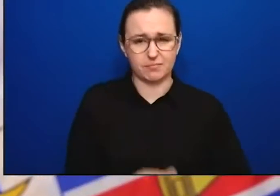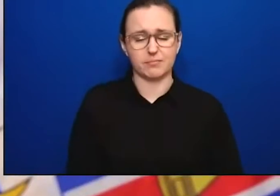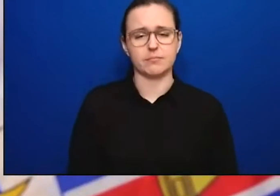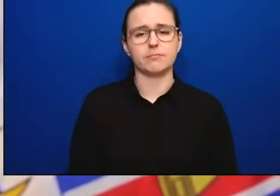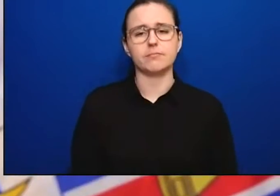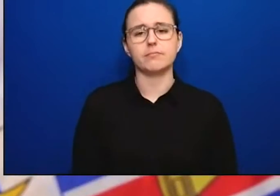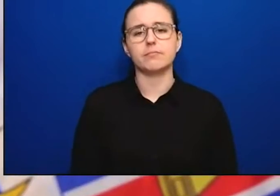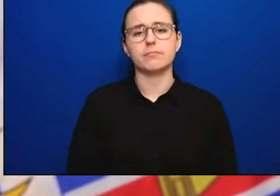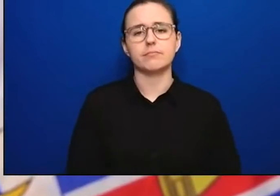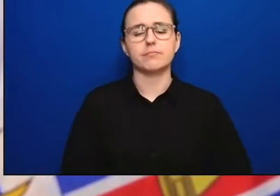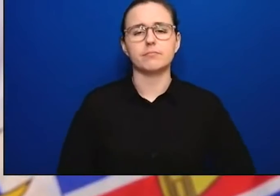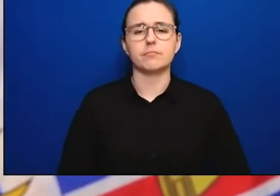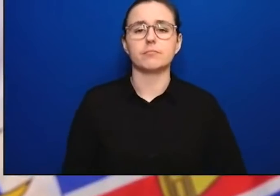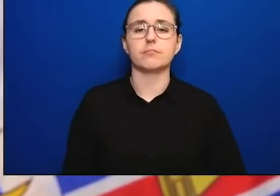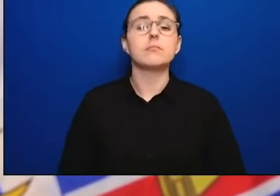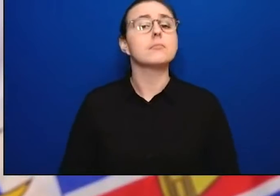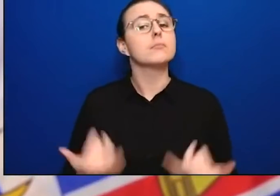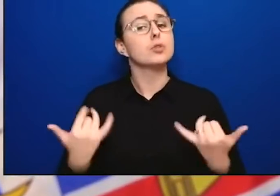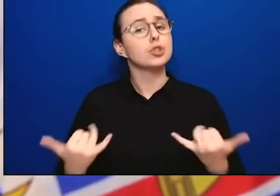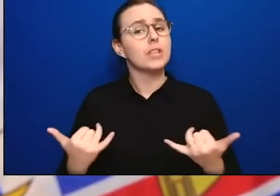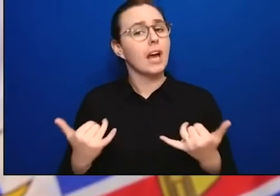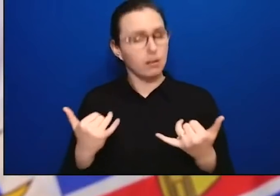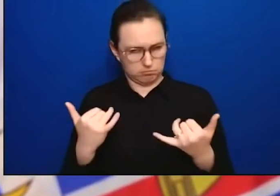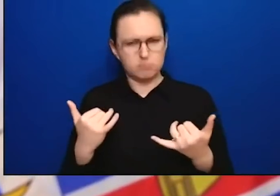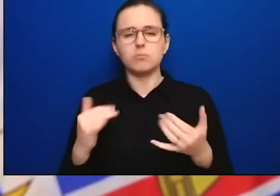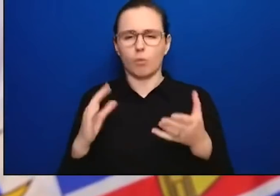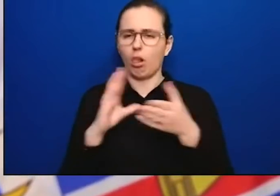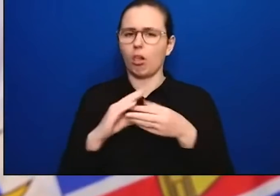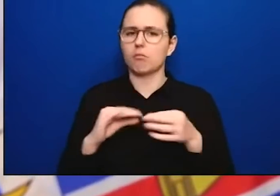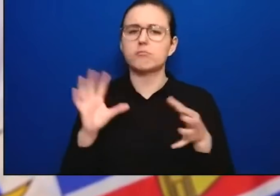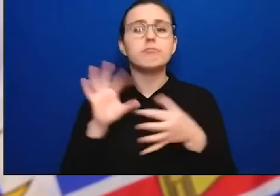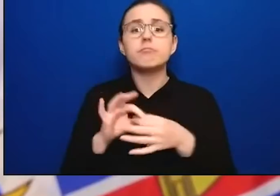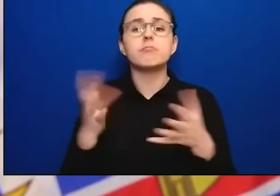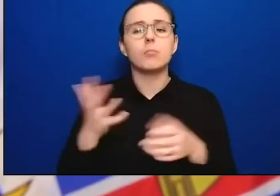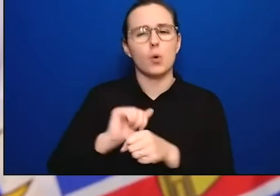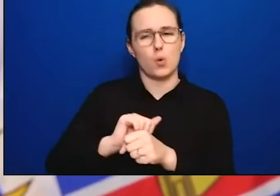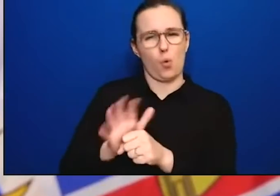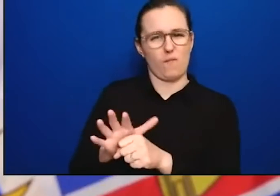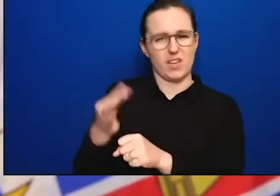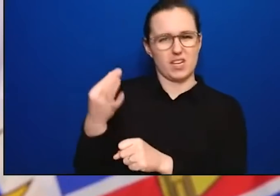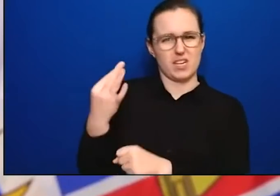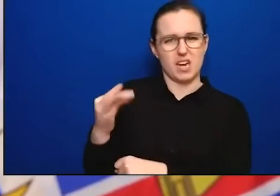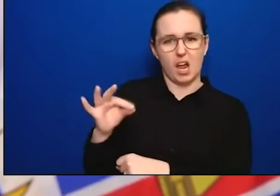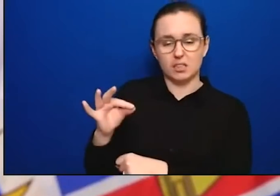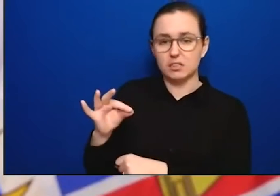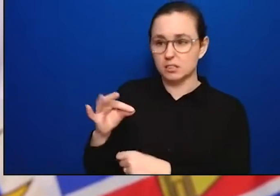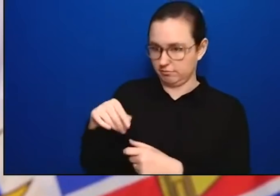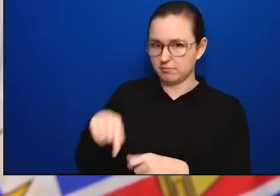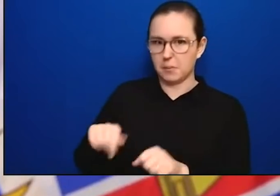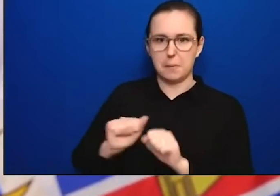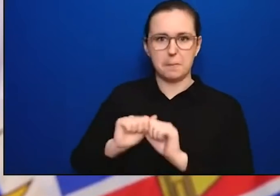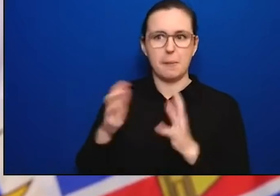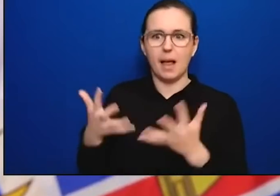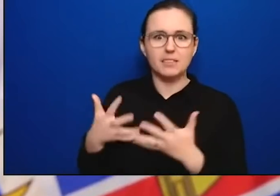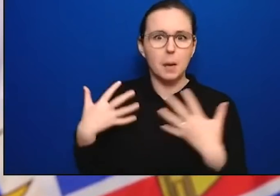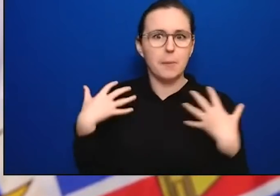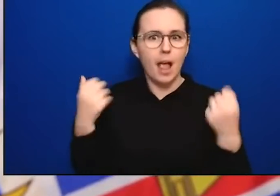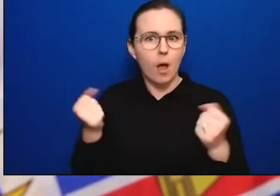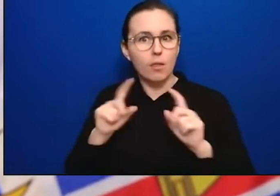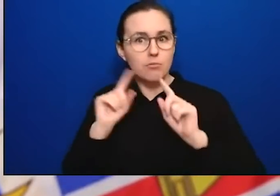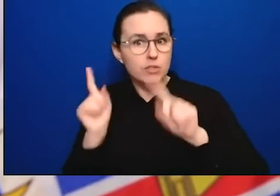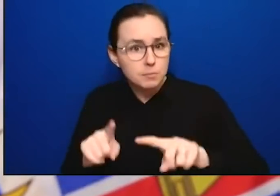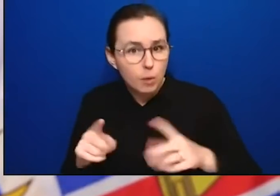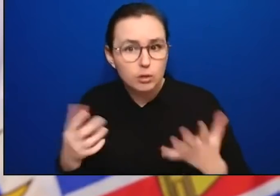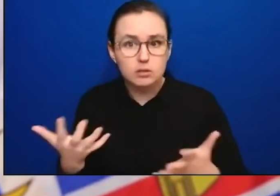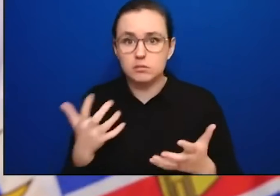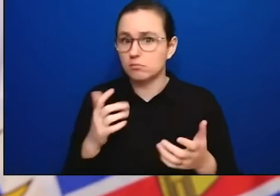So today I'll be talking a little bit about our latest update on the COVID-19 public health response, some